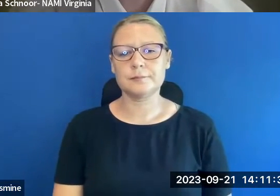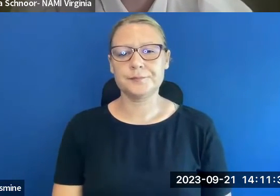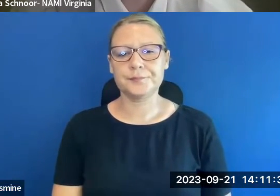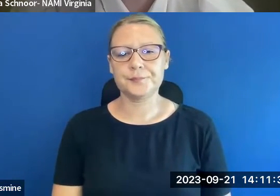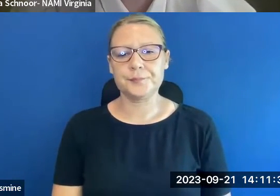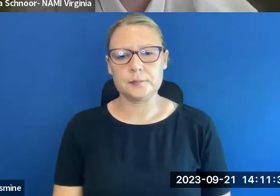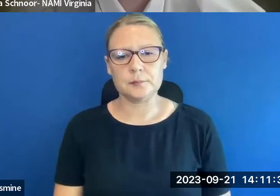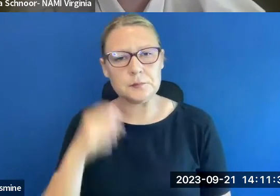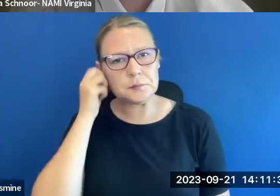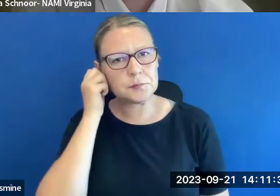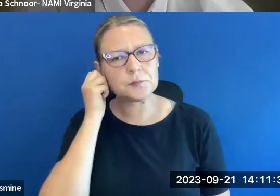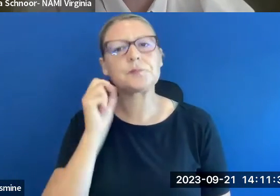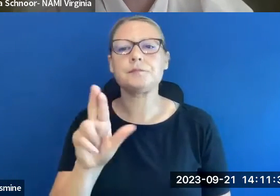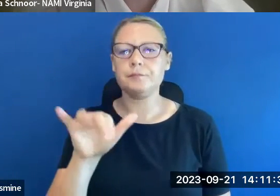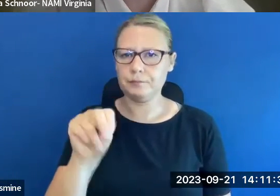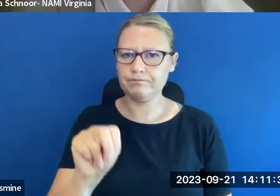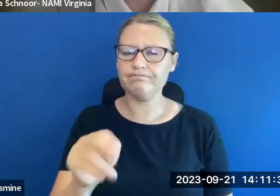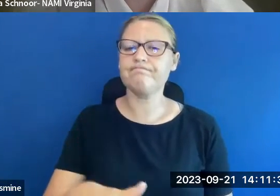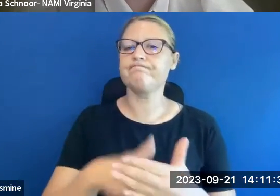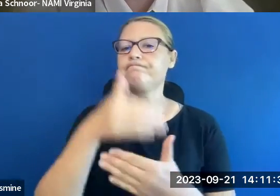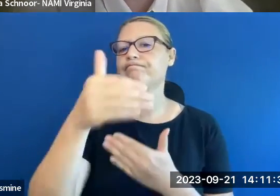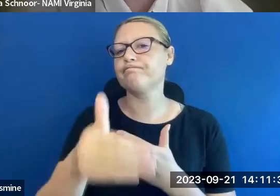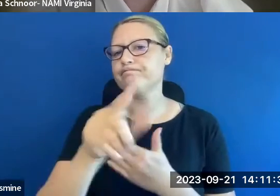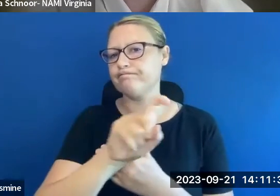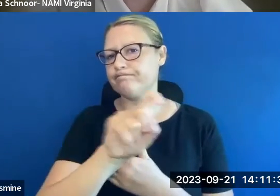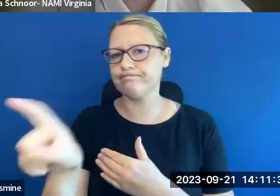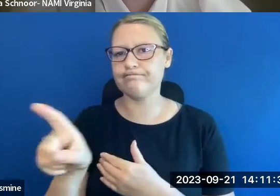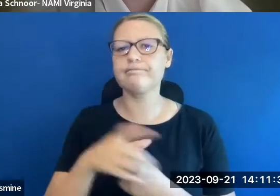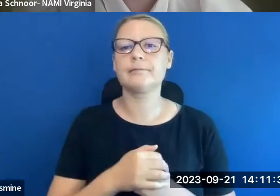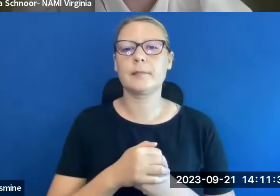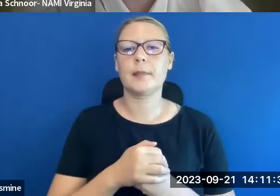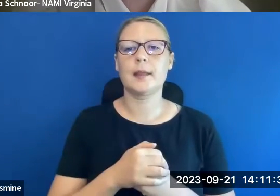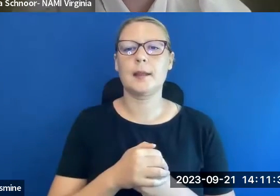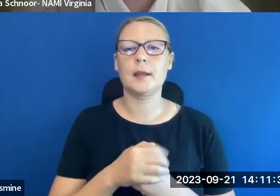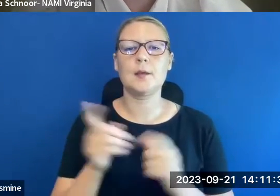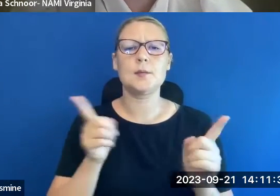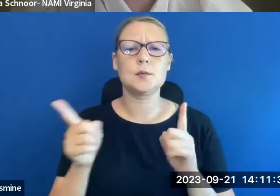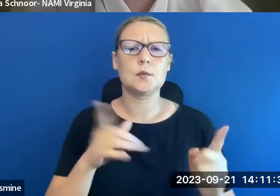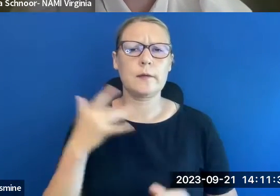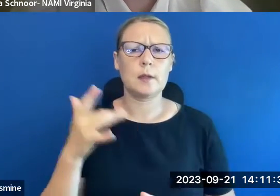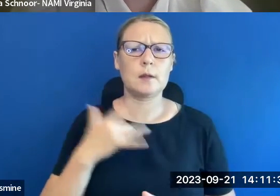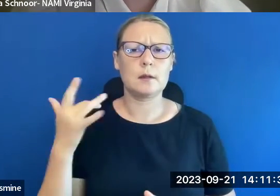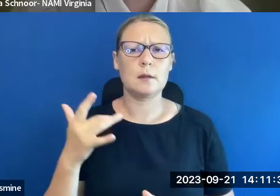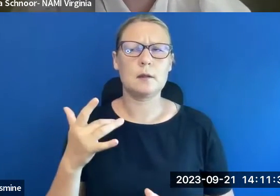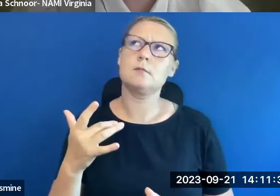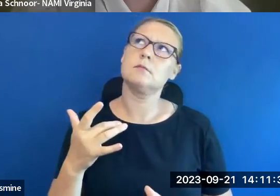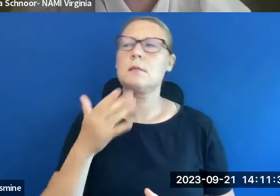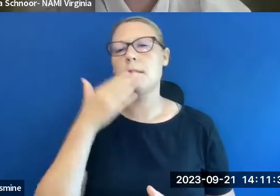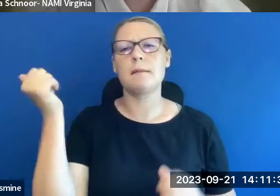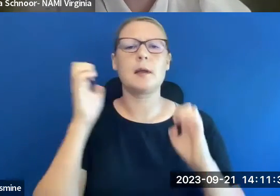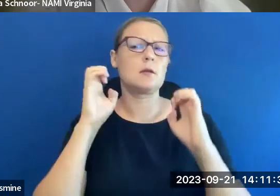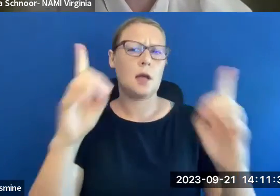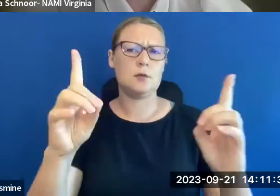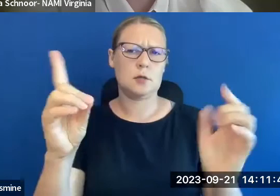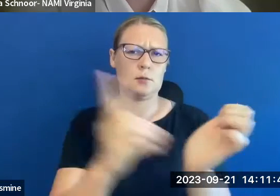Well, that leads me into my next question, which is how do you both feel we should better educate